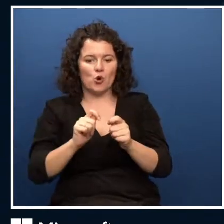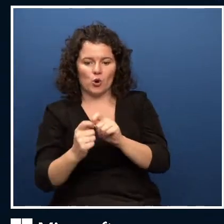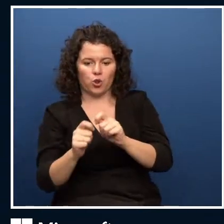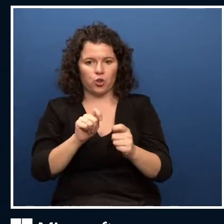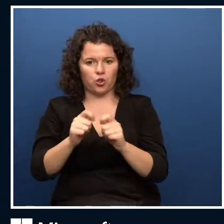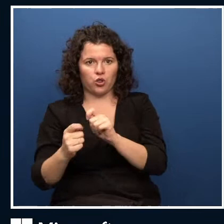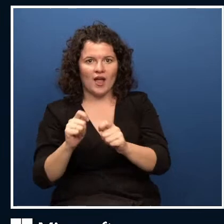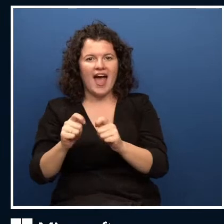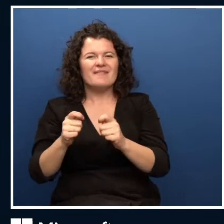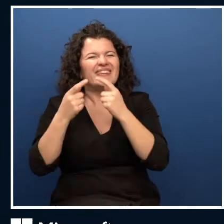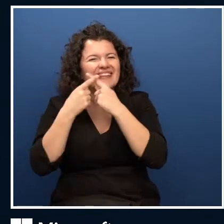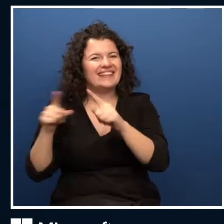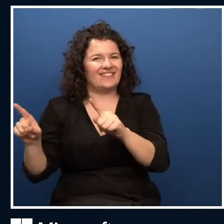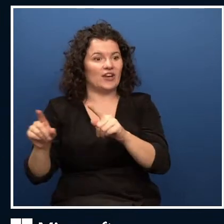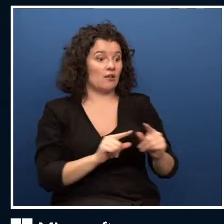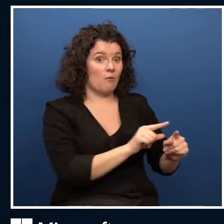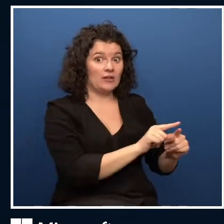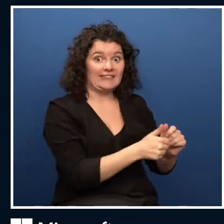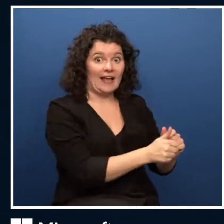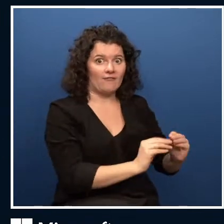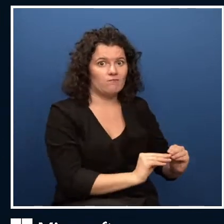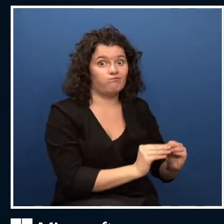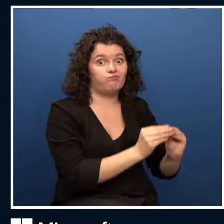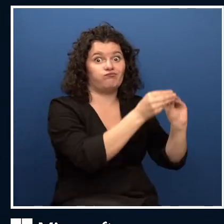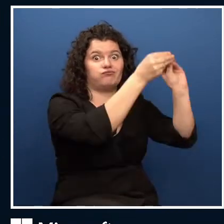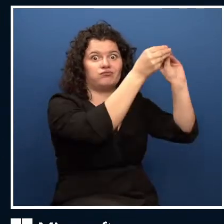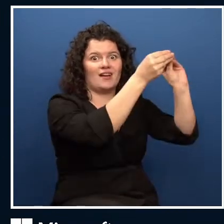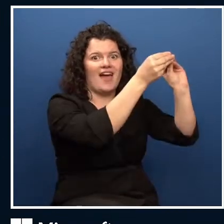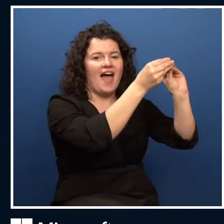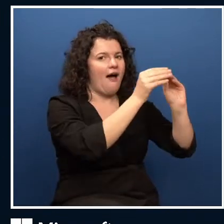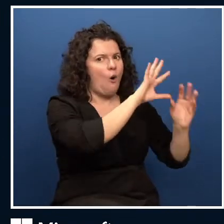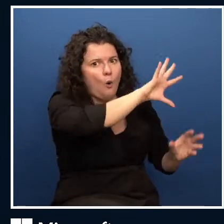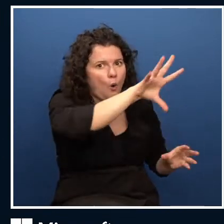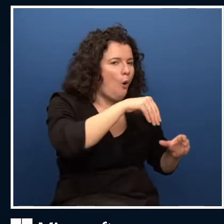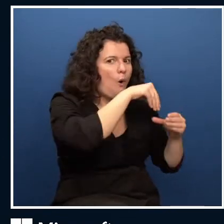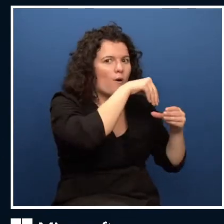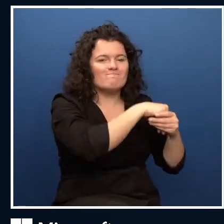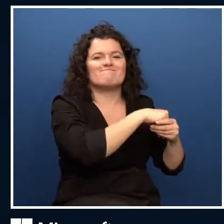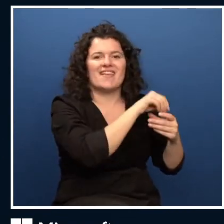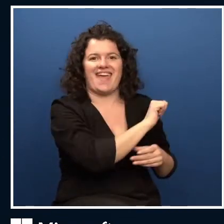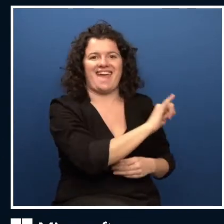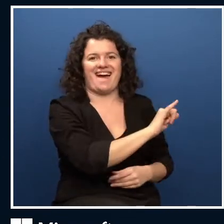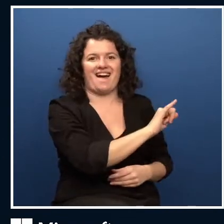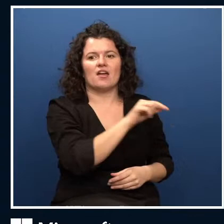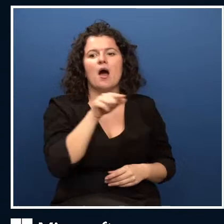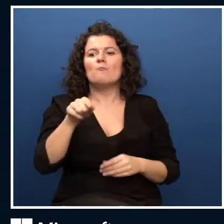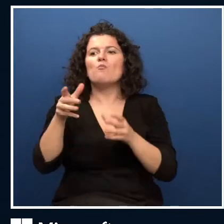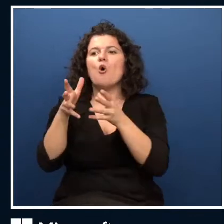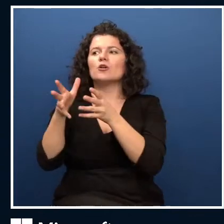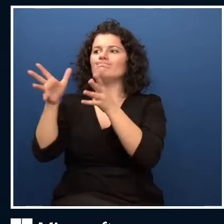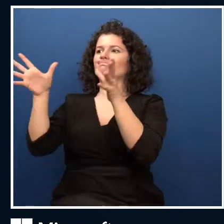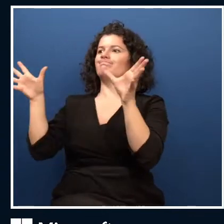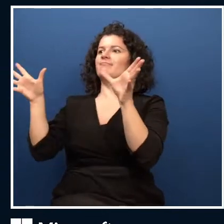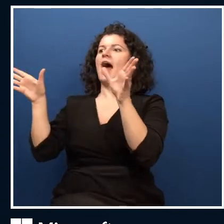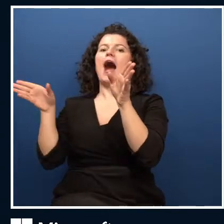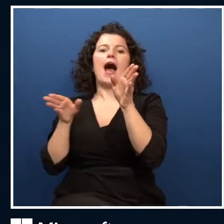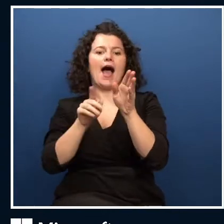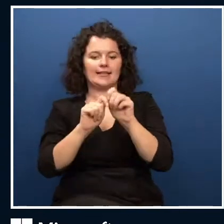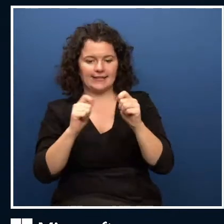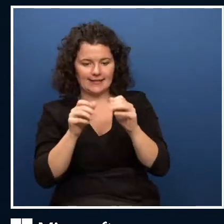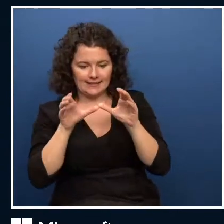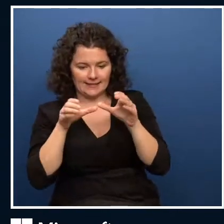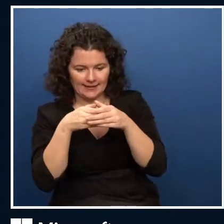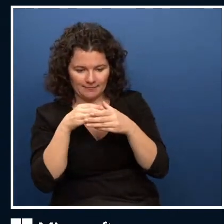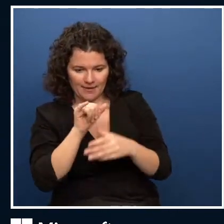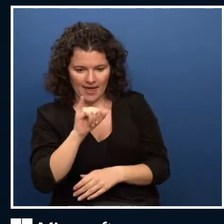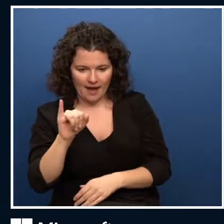the small AI startup, everything was AI. At the bigger firm, you had to find a way to transition to the team that was